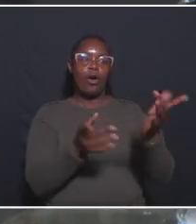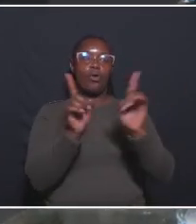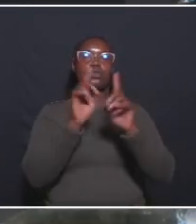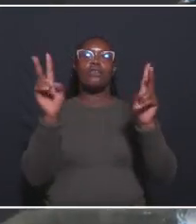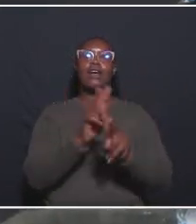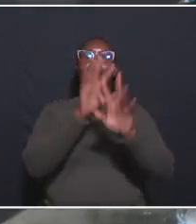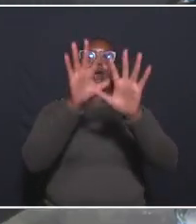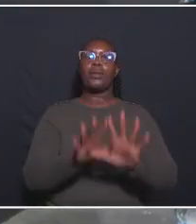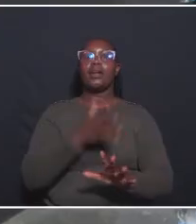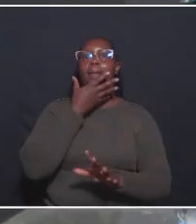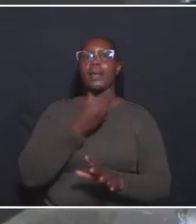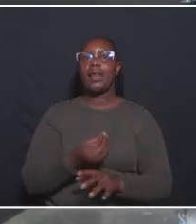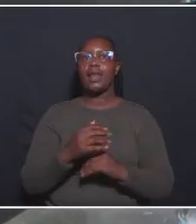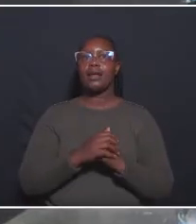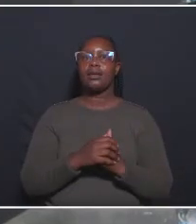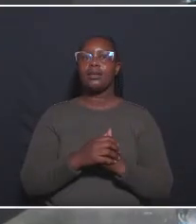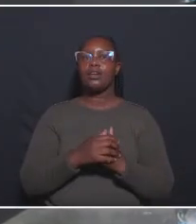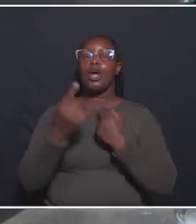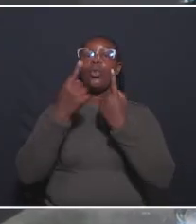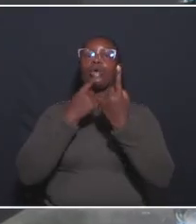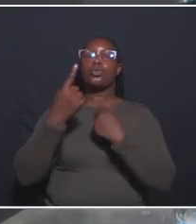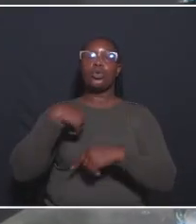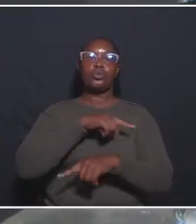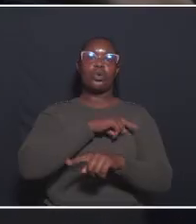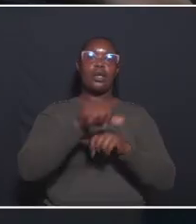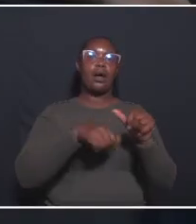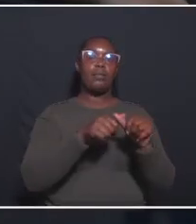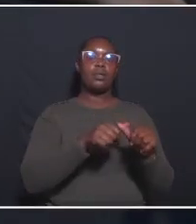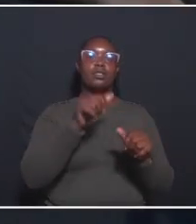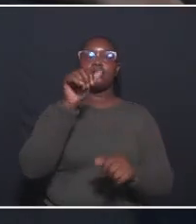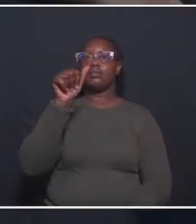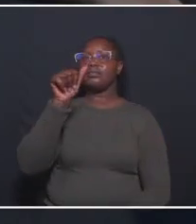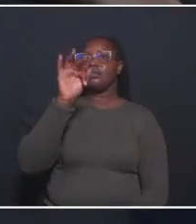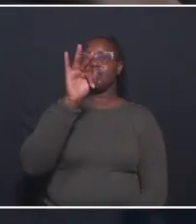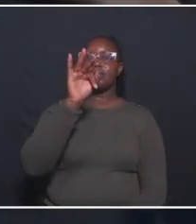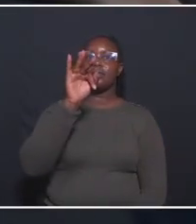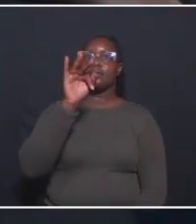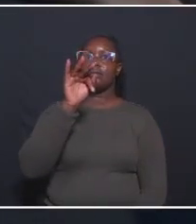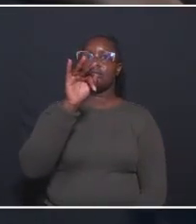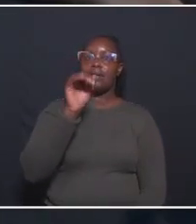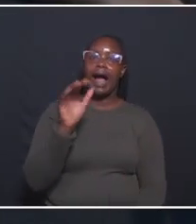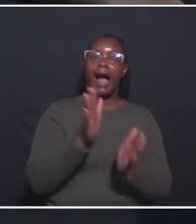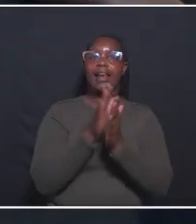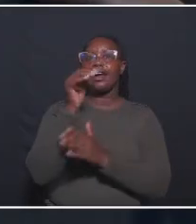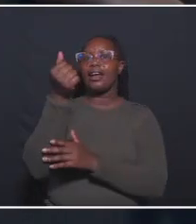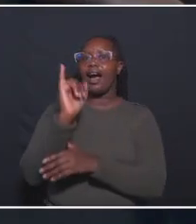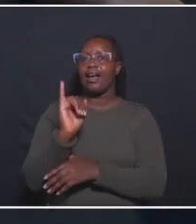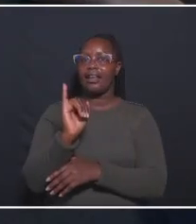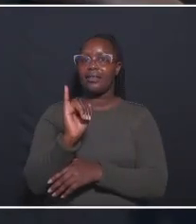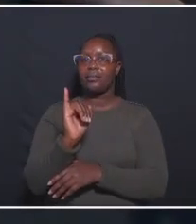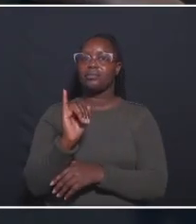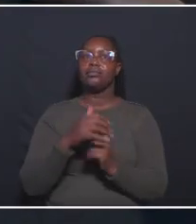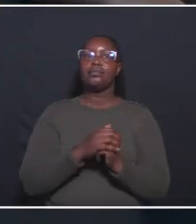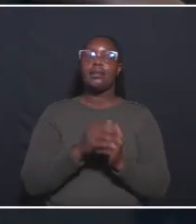wave. They'll talk to us about VFX and AI. So that's AFEC. If you